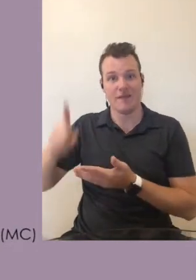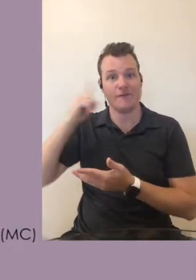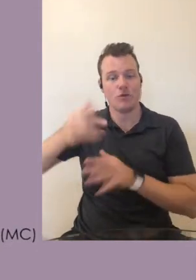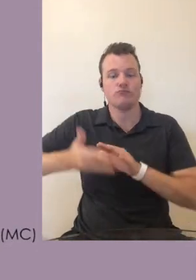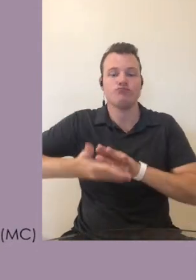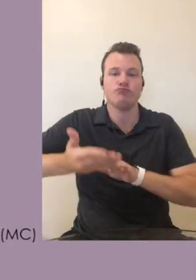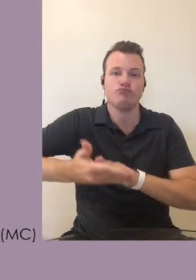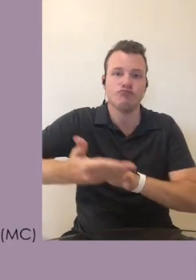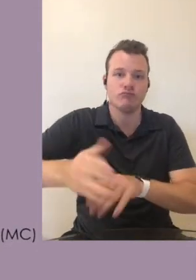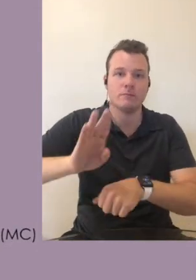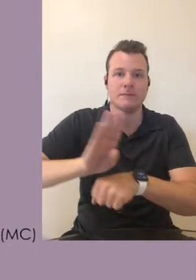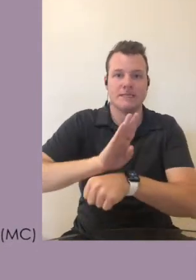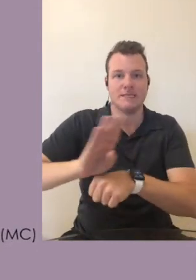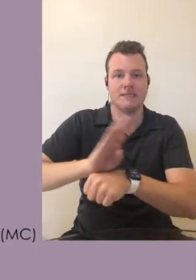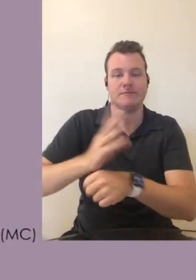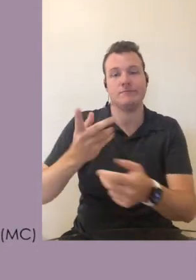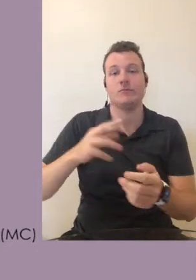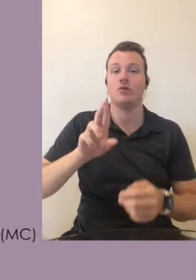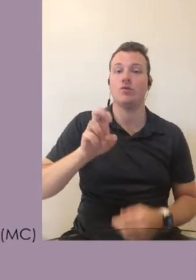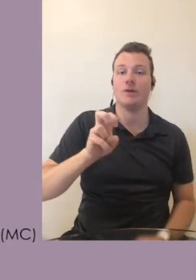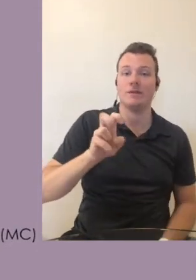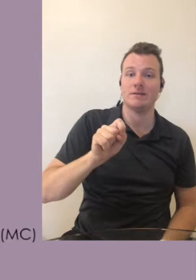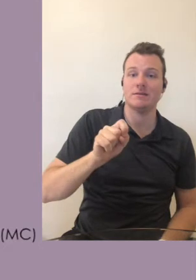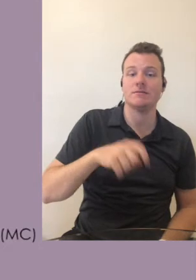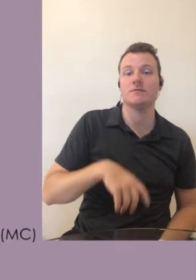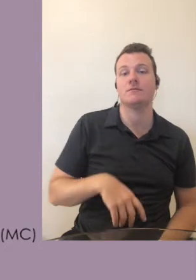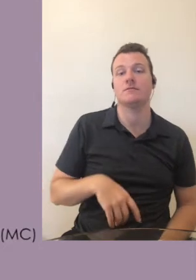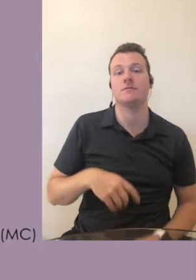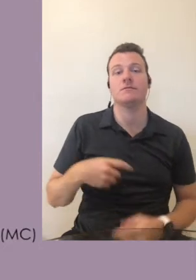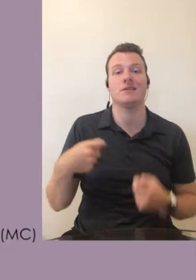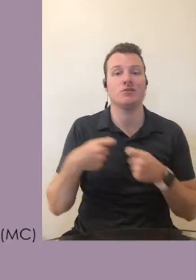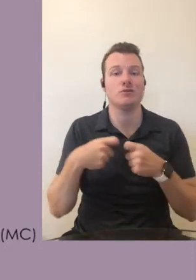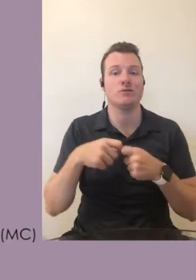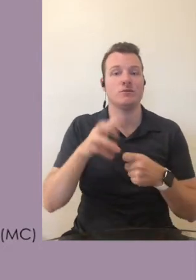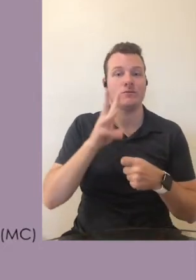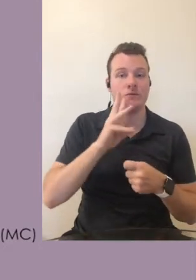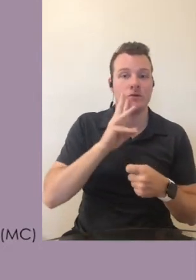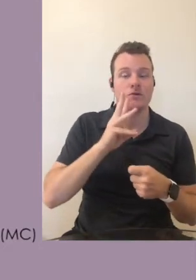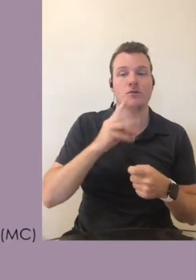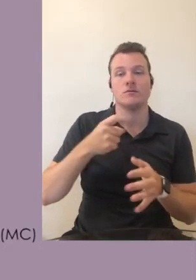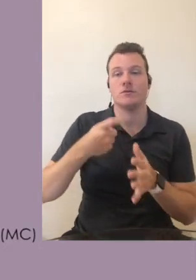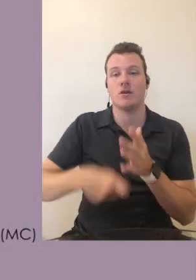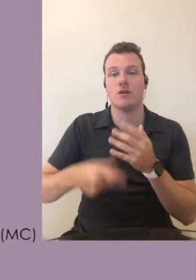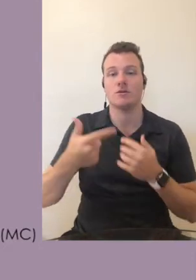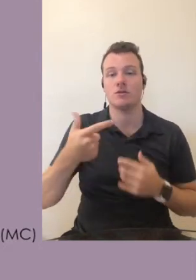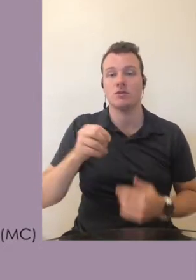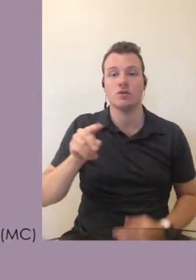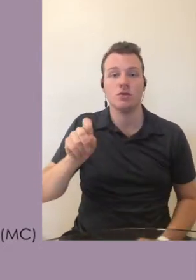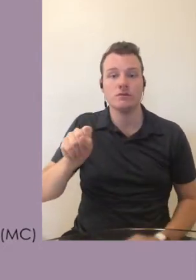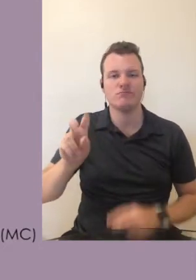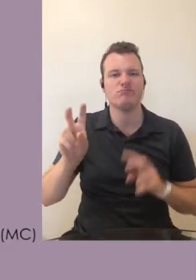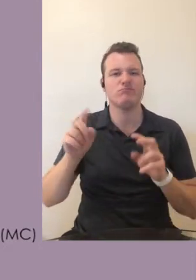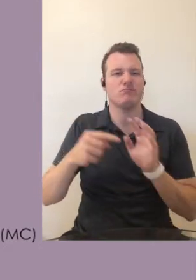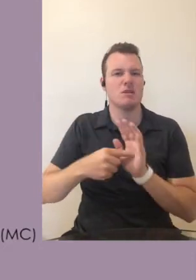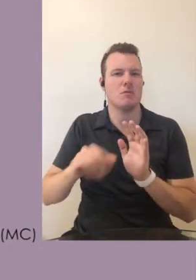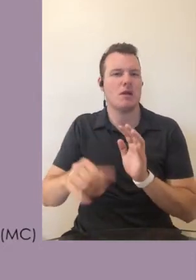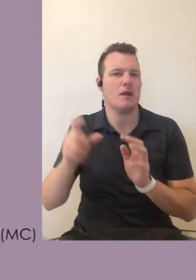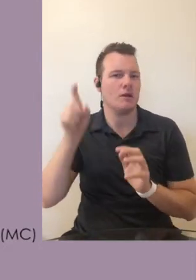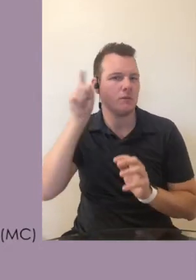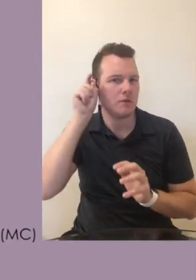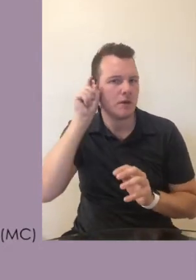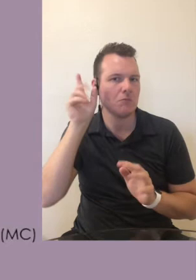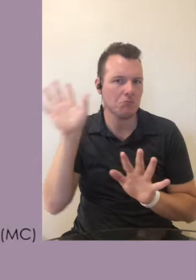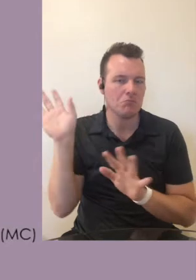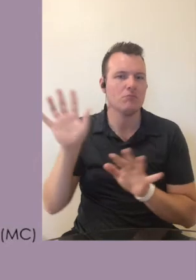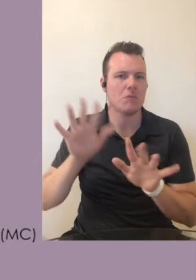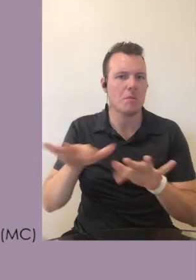to operate your practice. It could be rent, could be utilities, could be cost of goods, which are hearing aids,